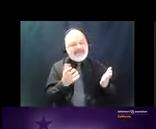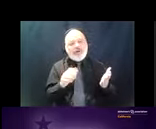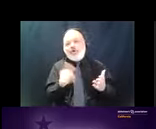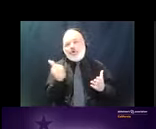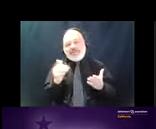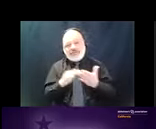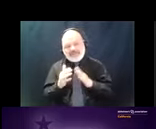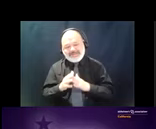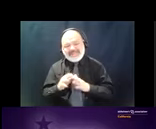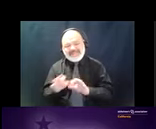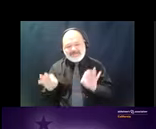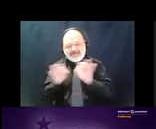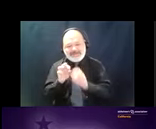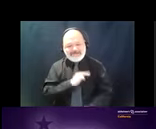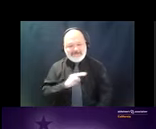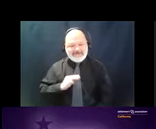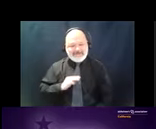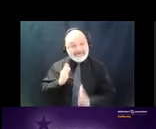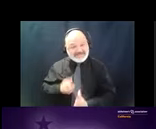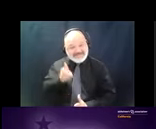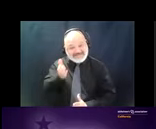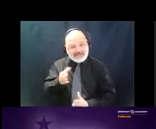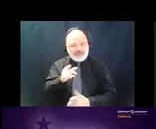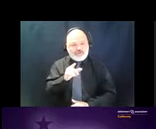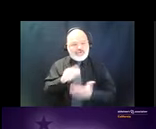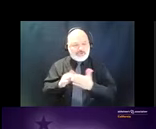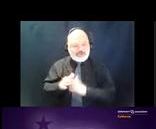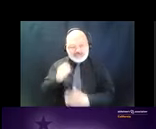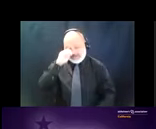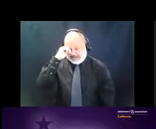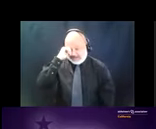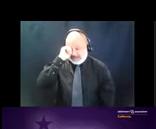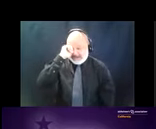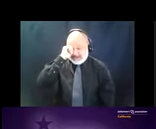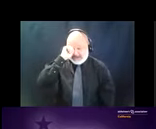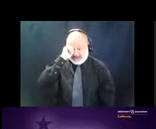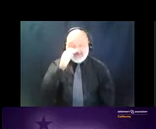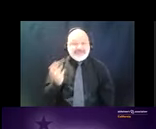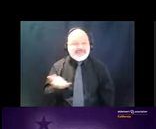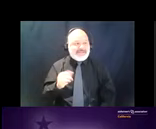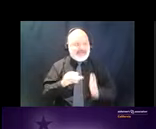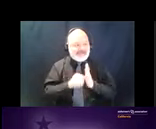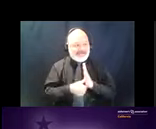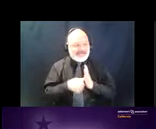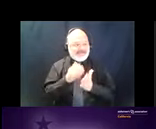key members in the community. Next slide. So here I just wanted to highlight a few